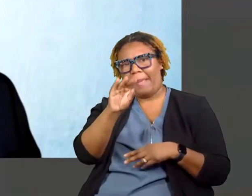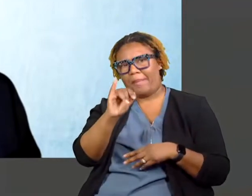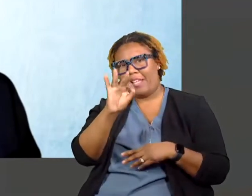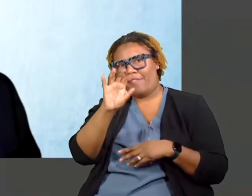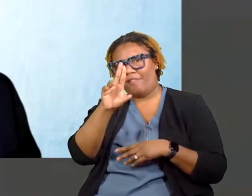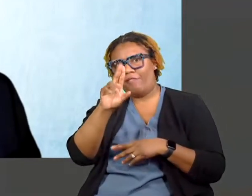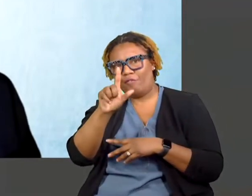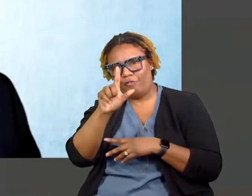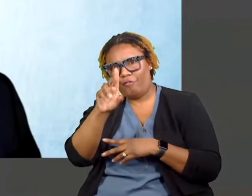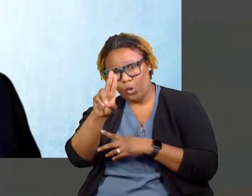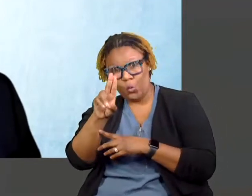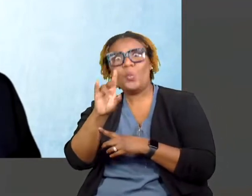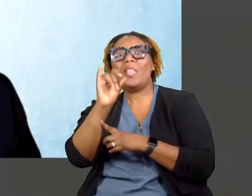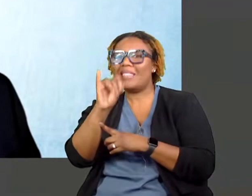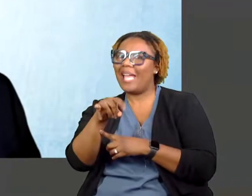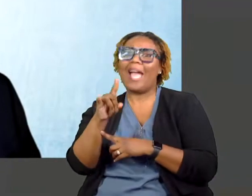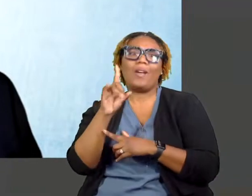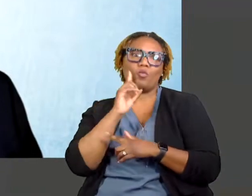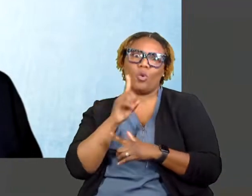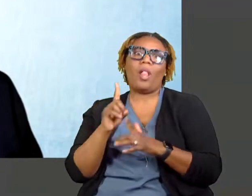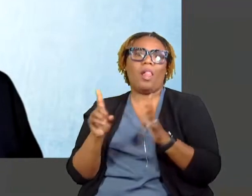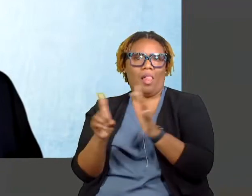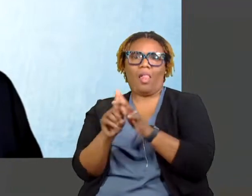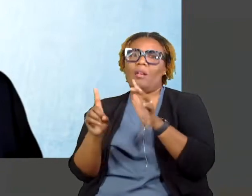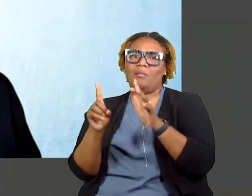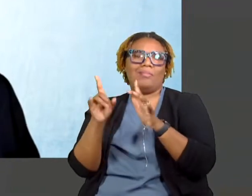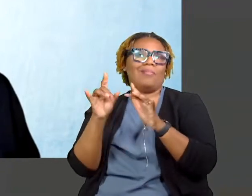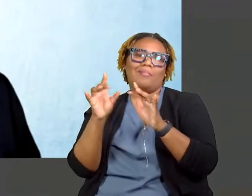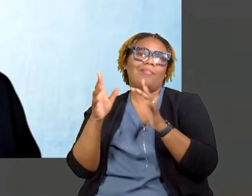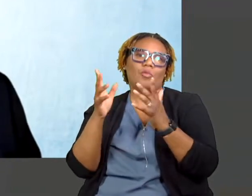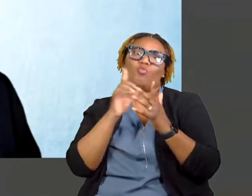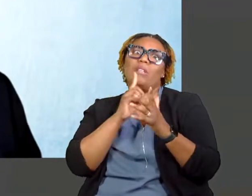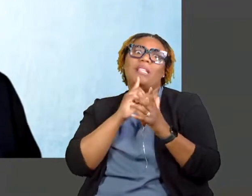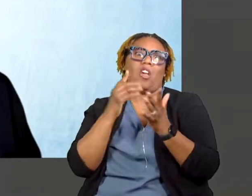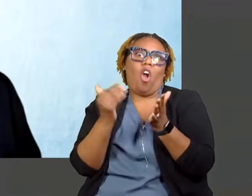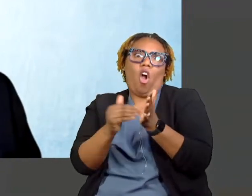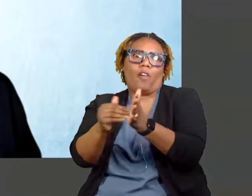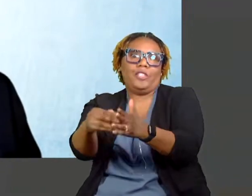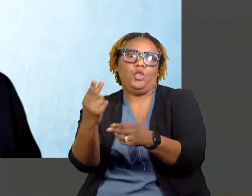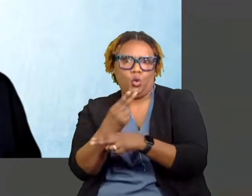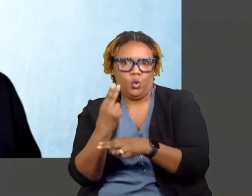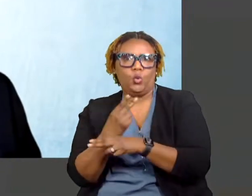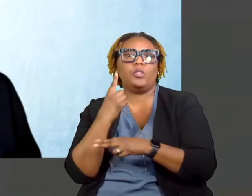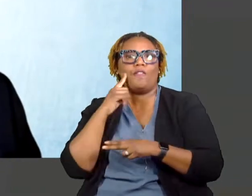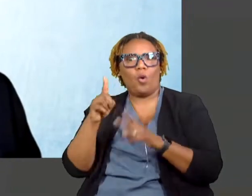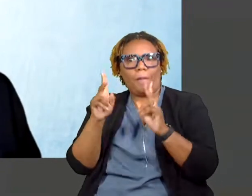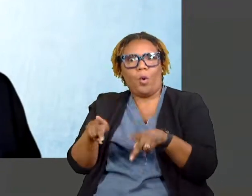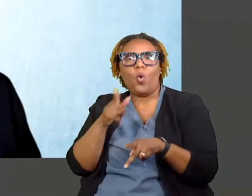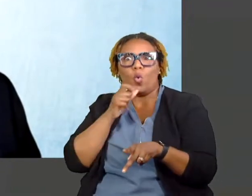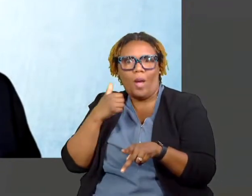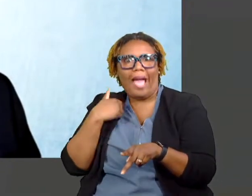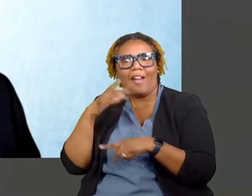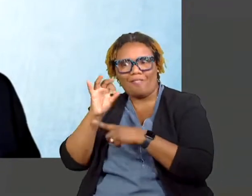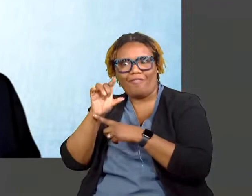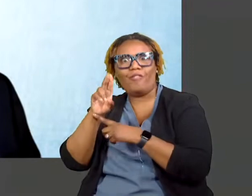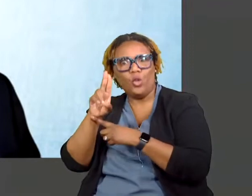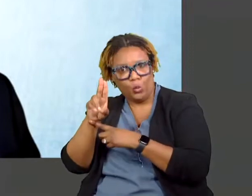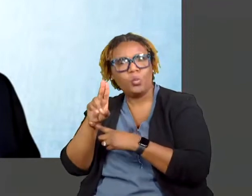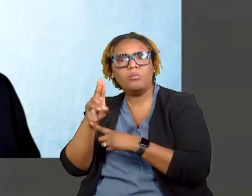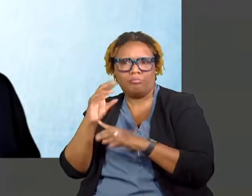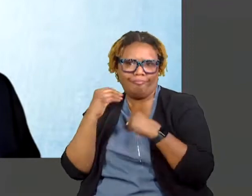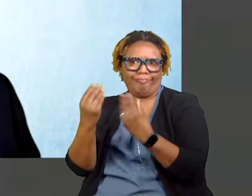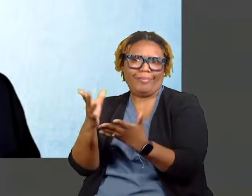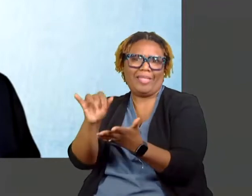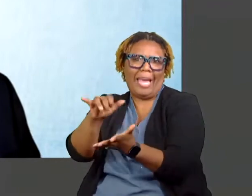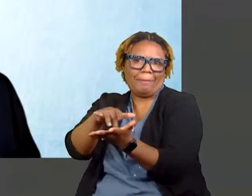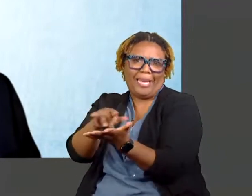commonly prescribed influenza antiviral. Oseltamivir is, of course, also widely available, and we aren't seeing any